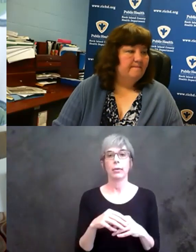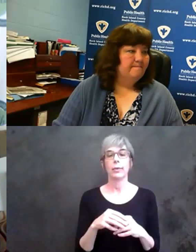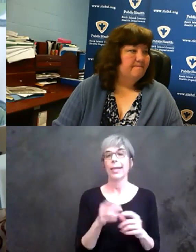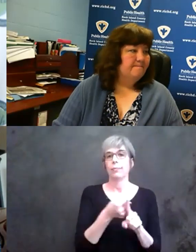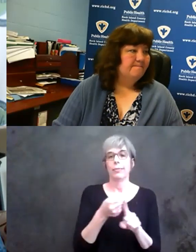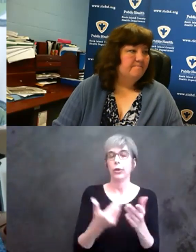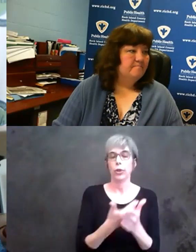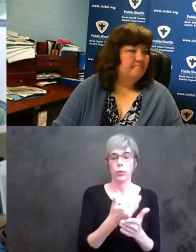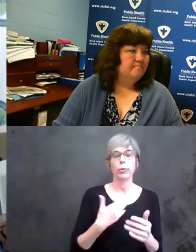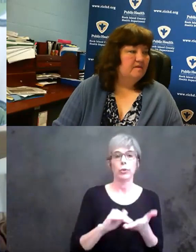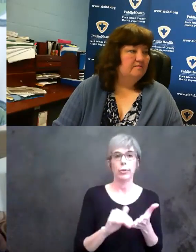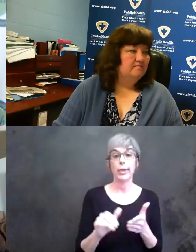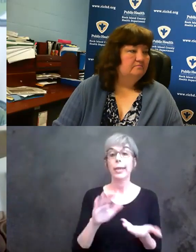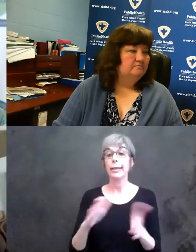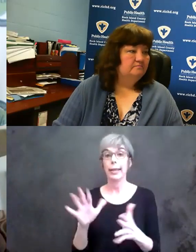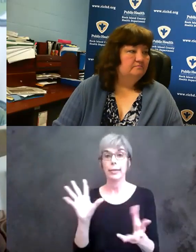stands at 8.